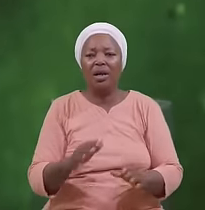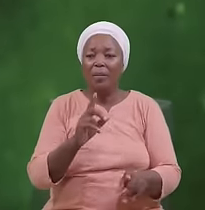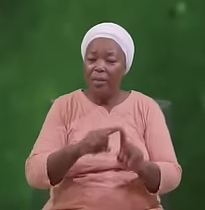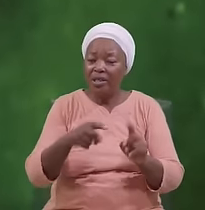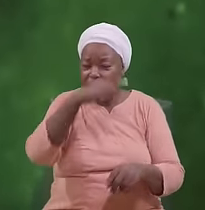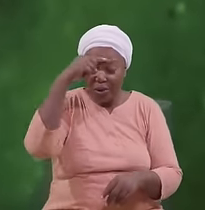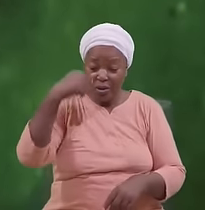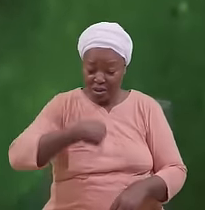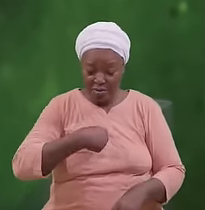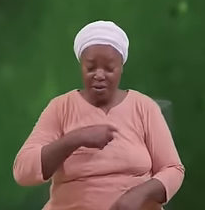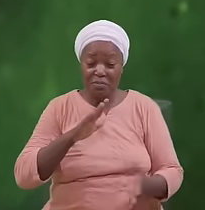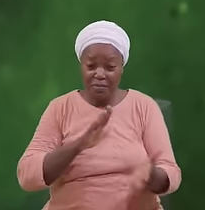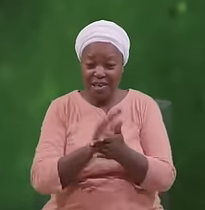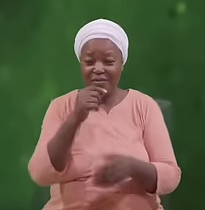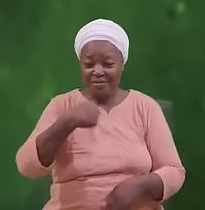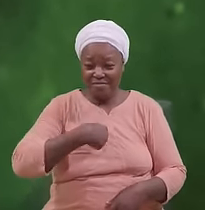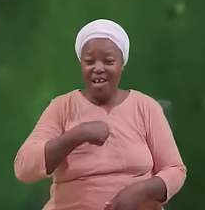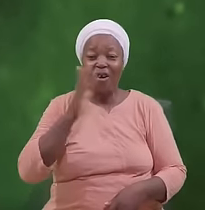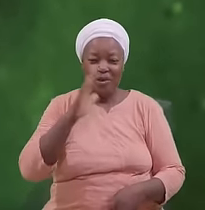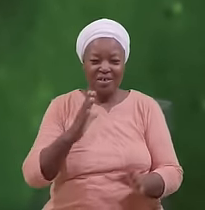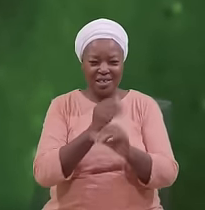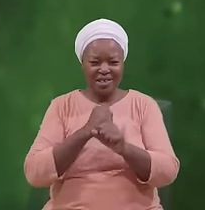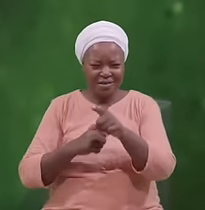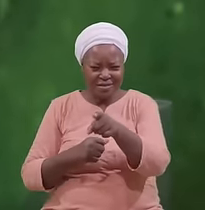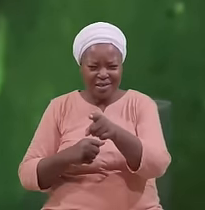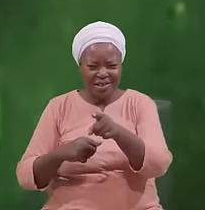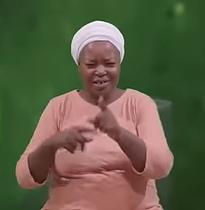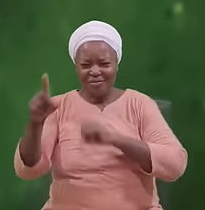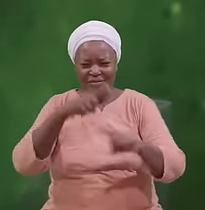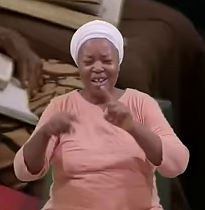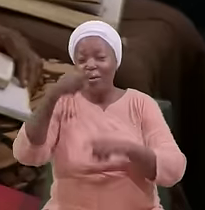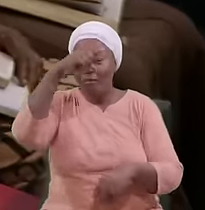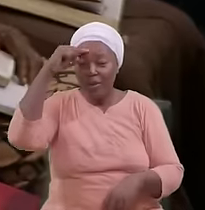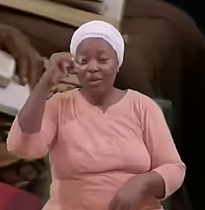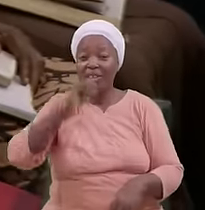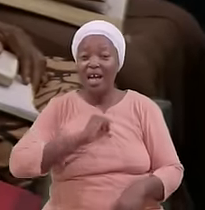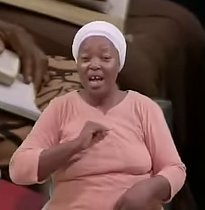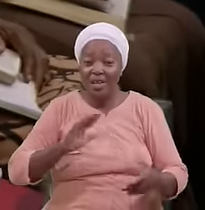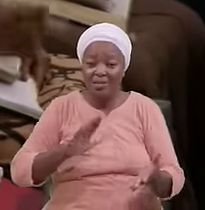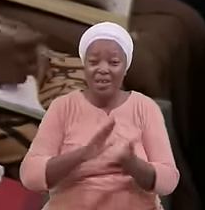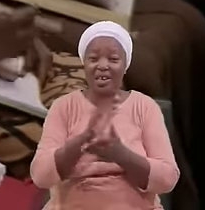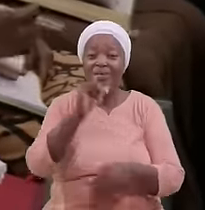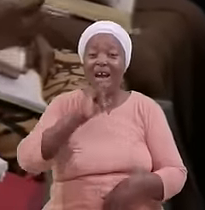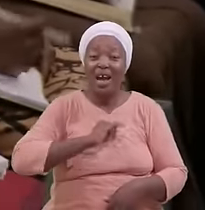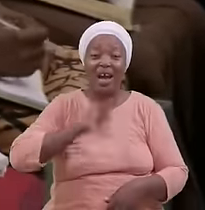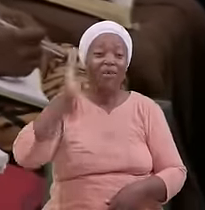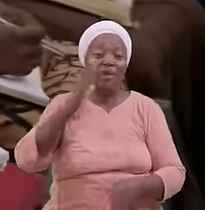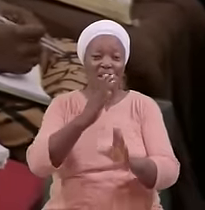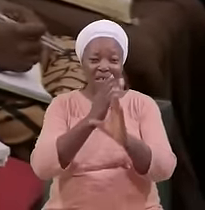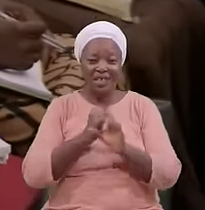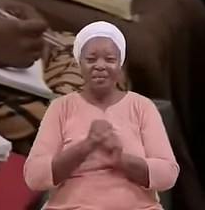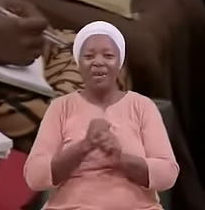believe, I will receive. Because I believe, I will receive. And because you